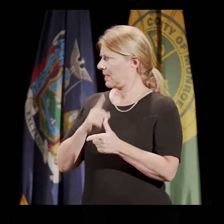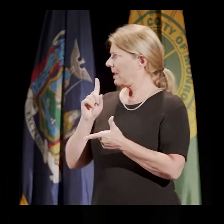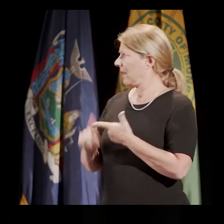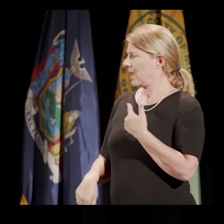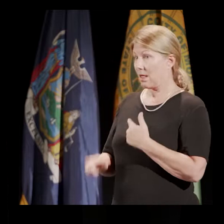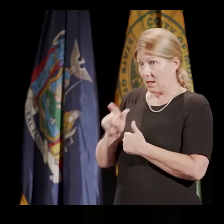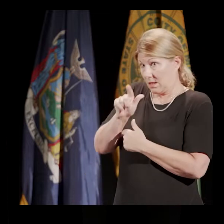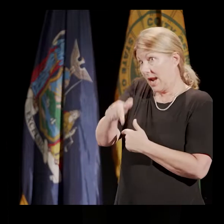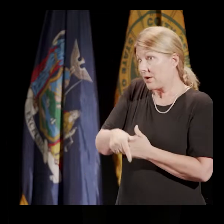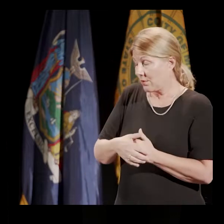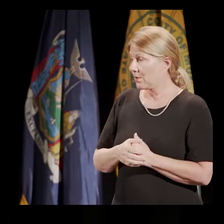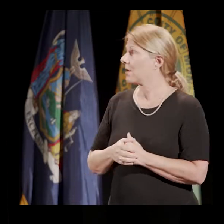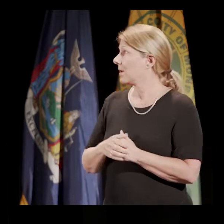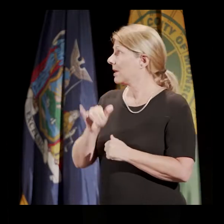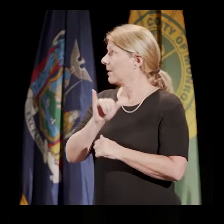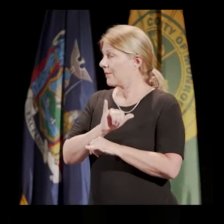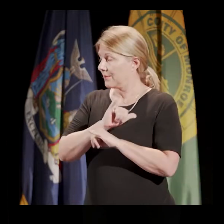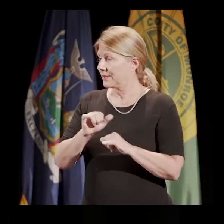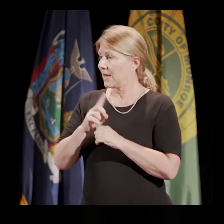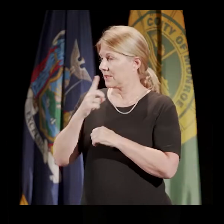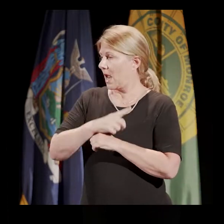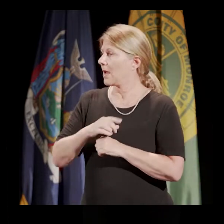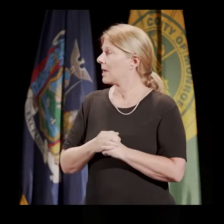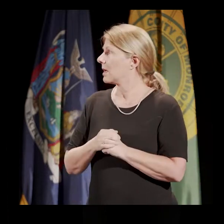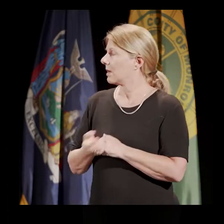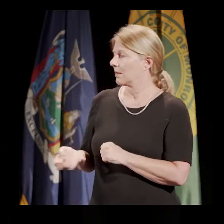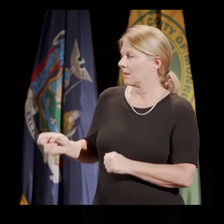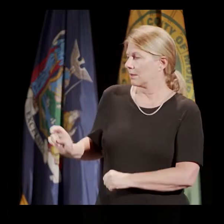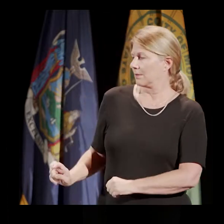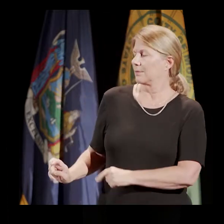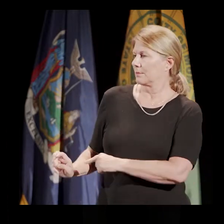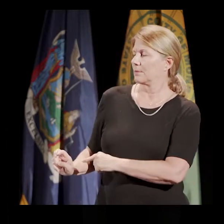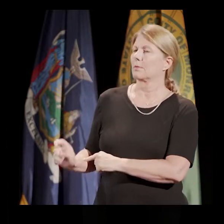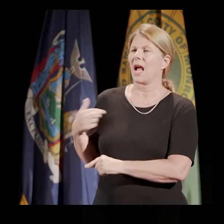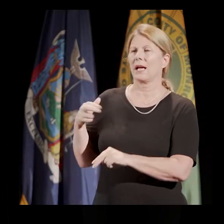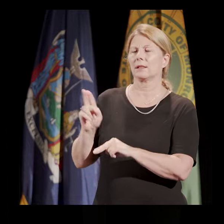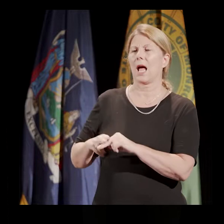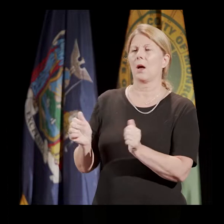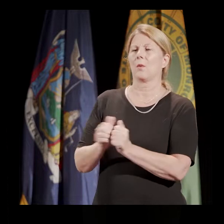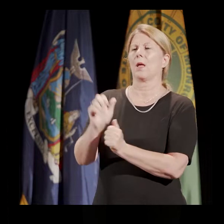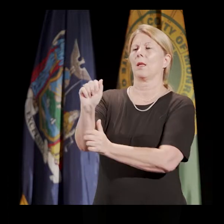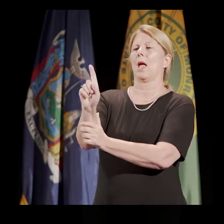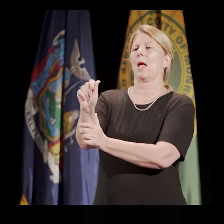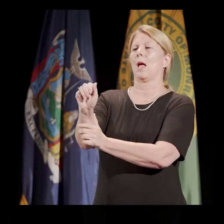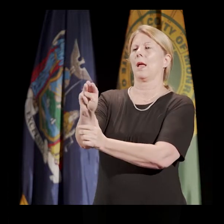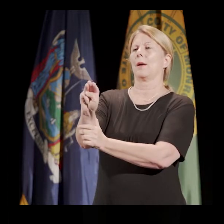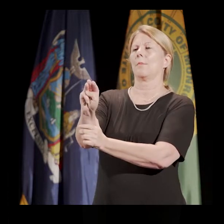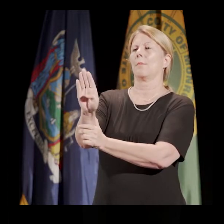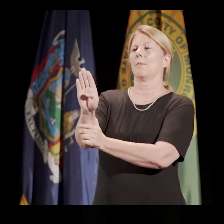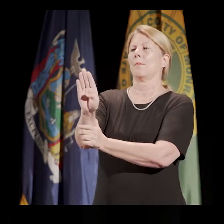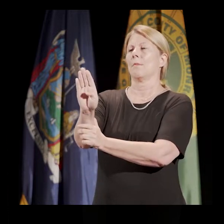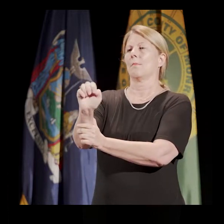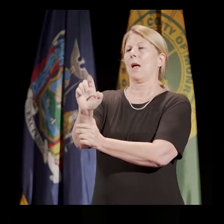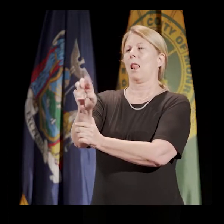day, and the county executive may remember this. I sat next to County Executive Adam Bello at a conference on COVID